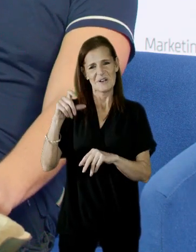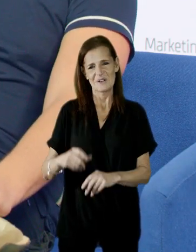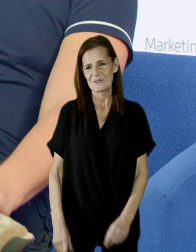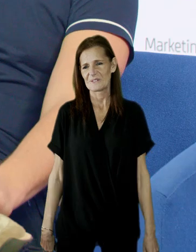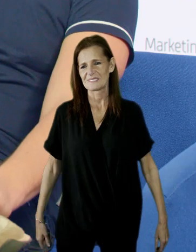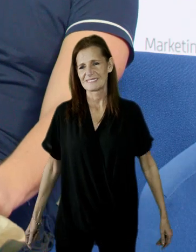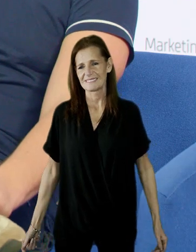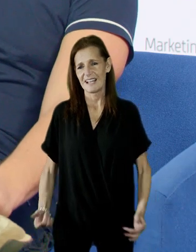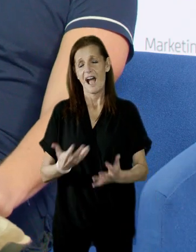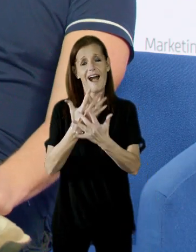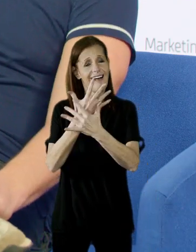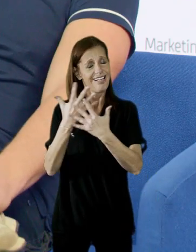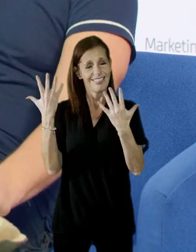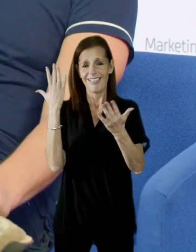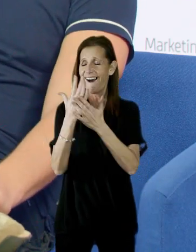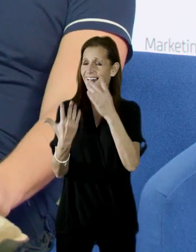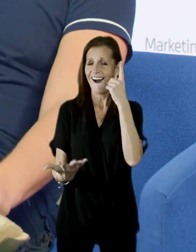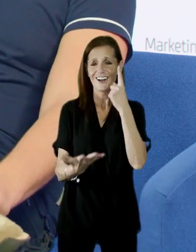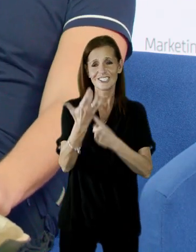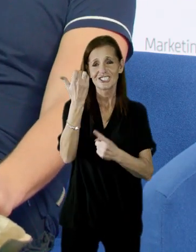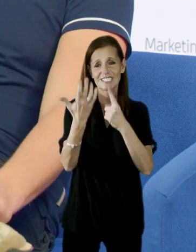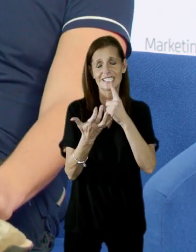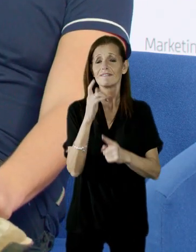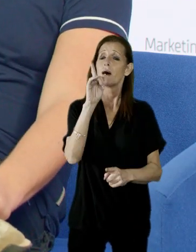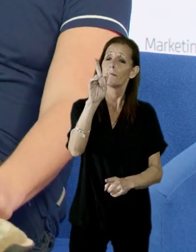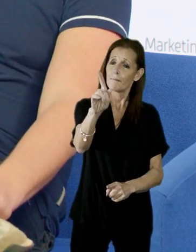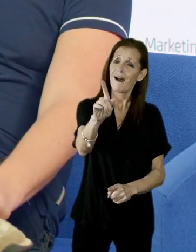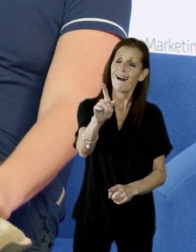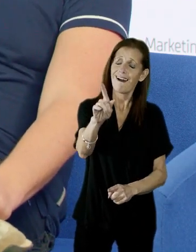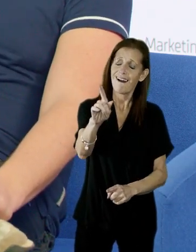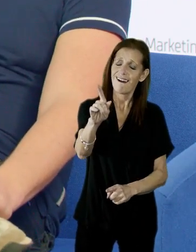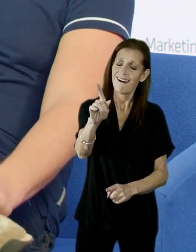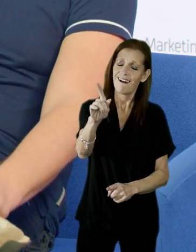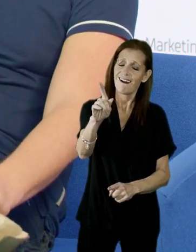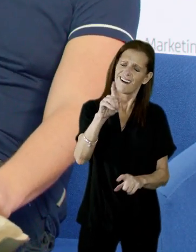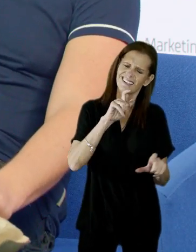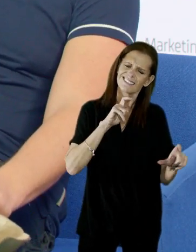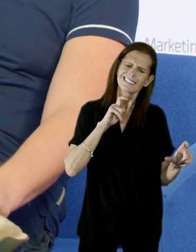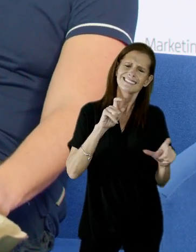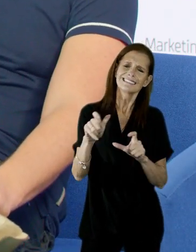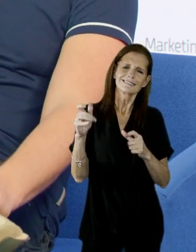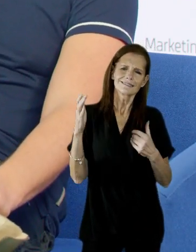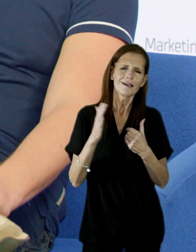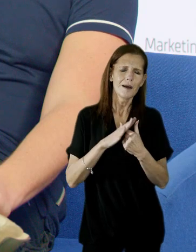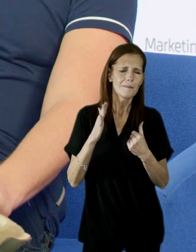have been achieved, but let's be honest, there is still a lot more that can be done.